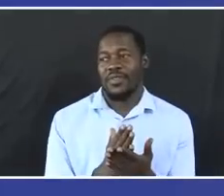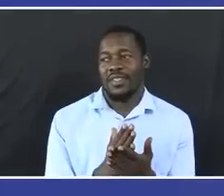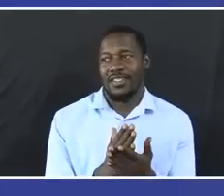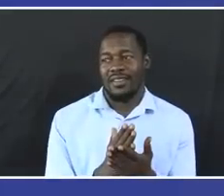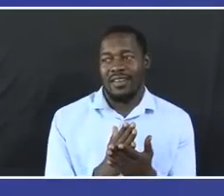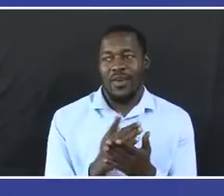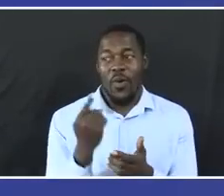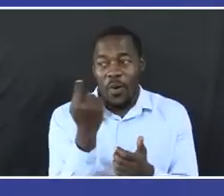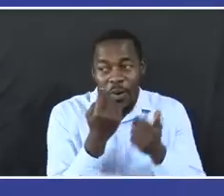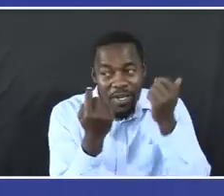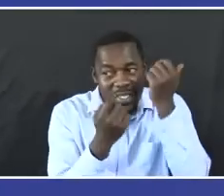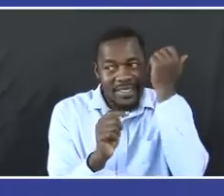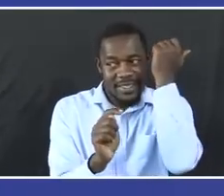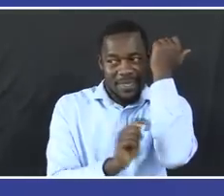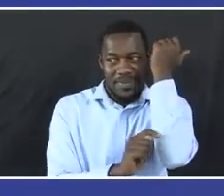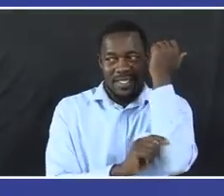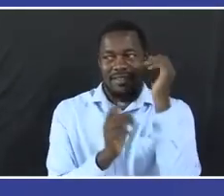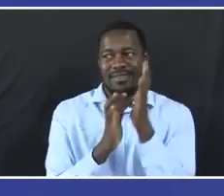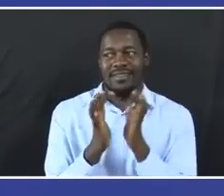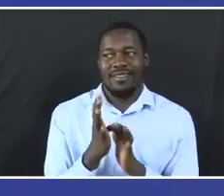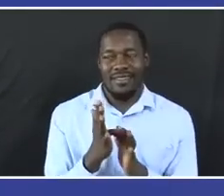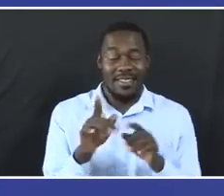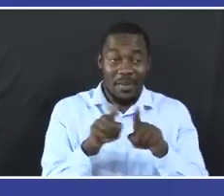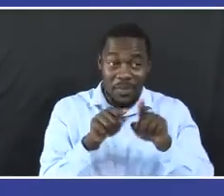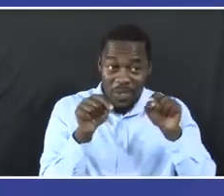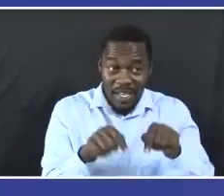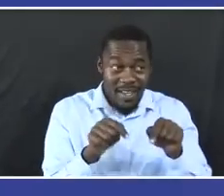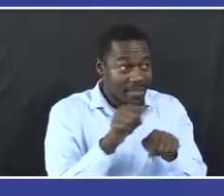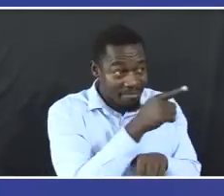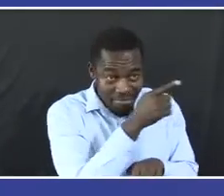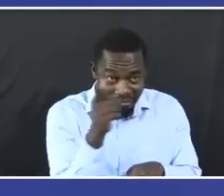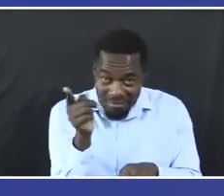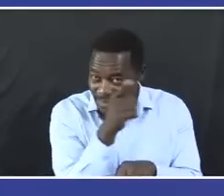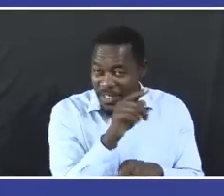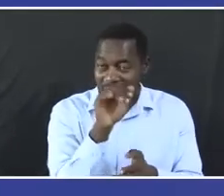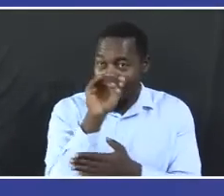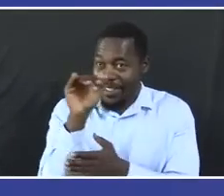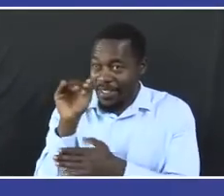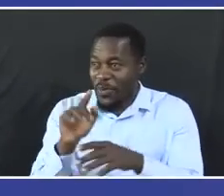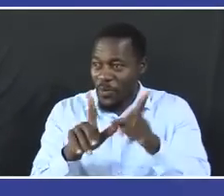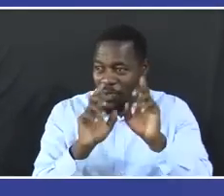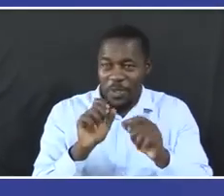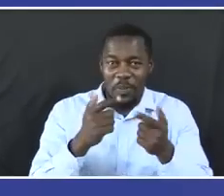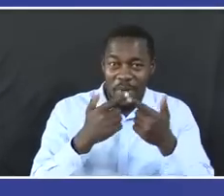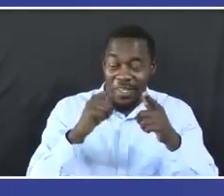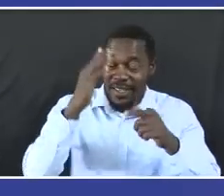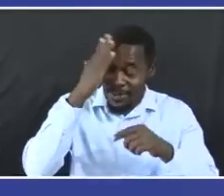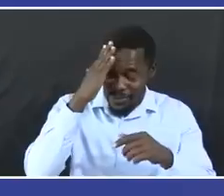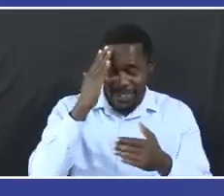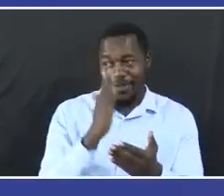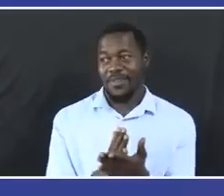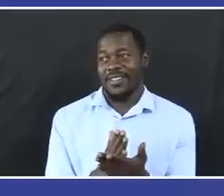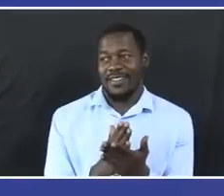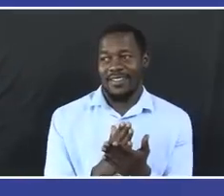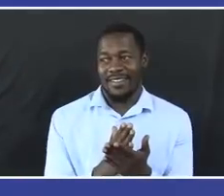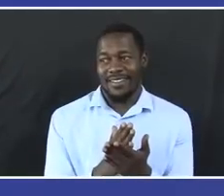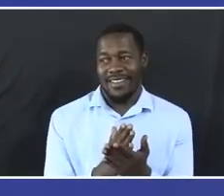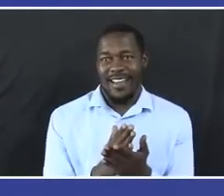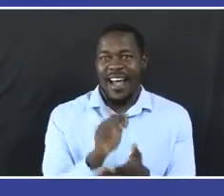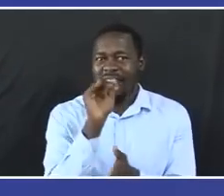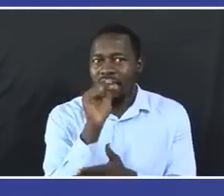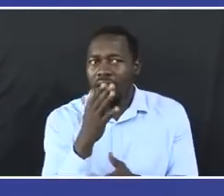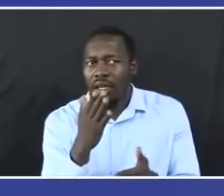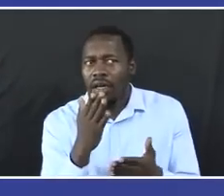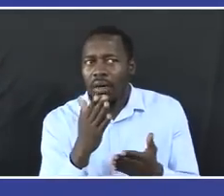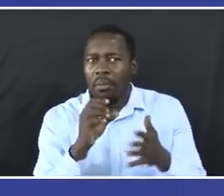that he who made them at the what? At the what? At the beginning made them male and